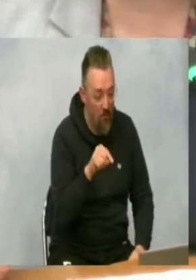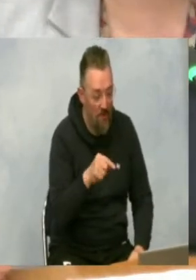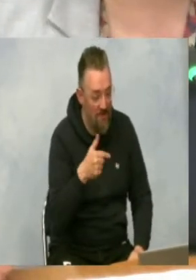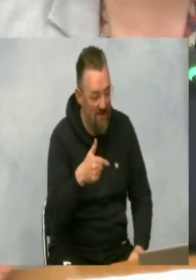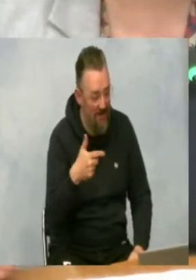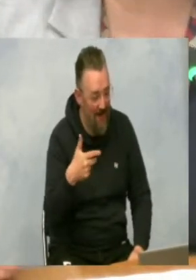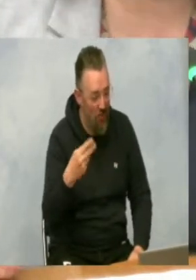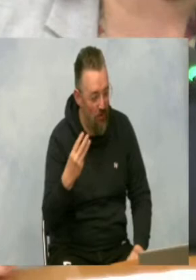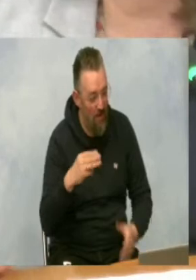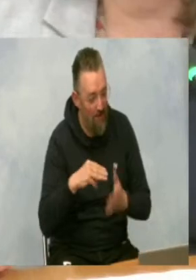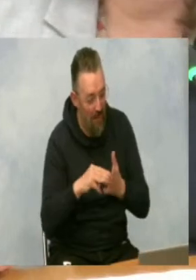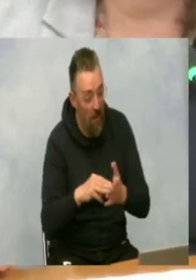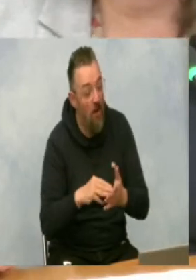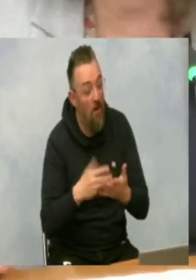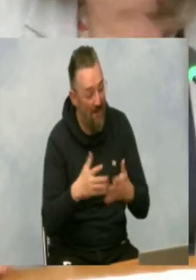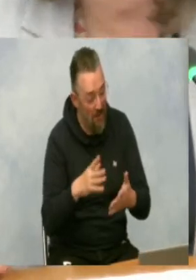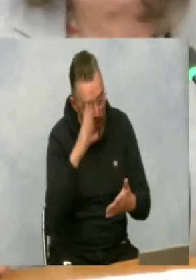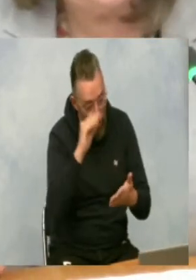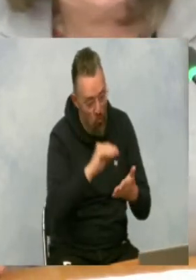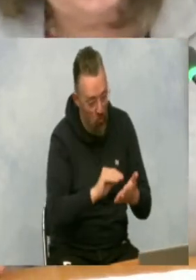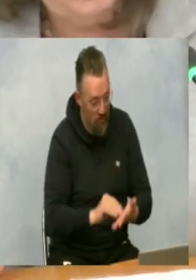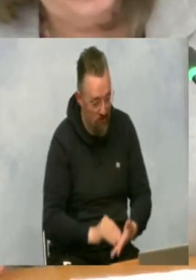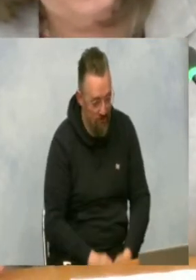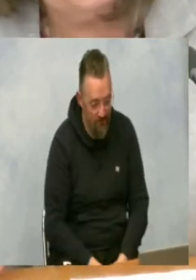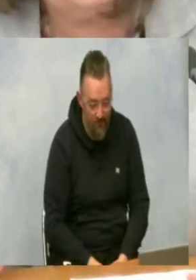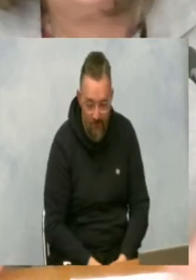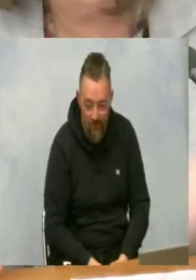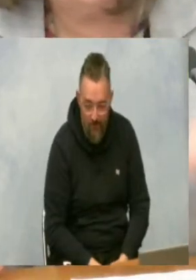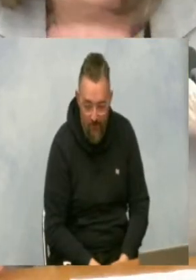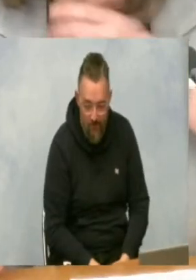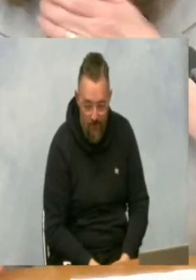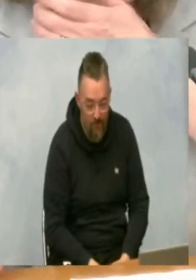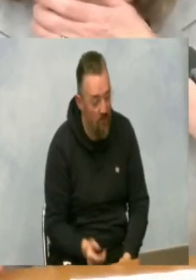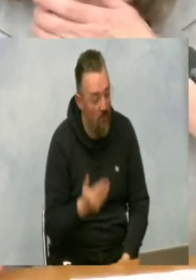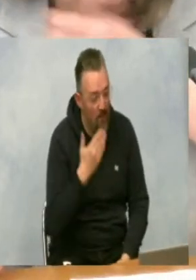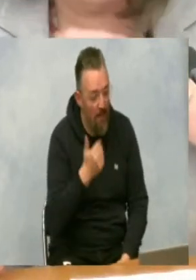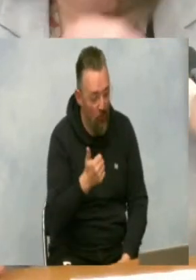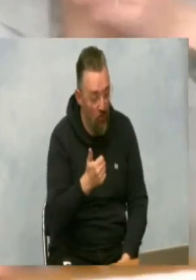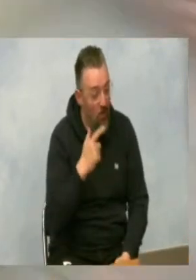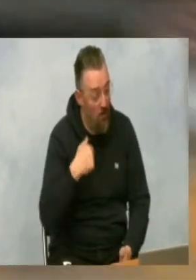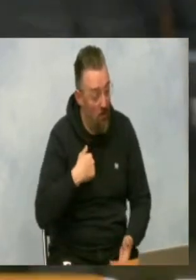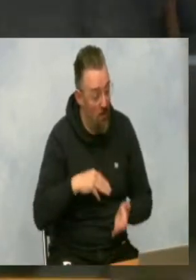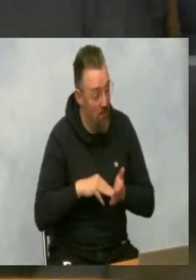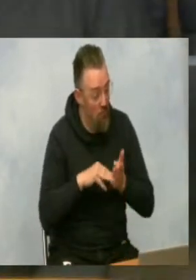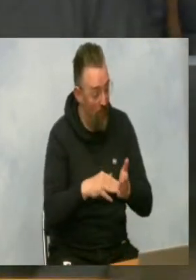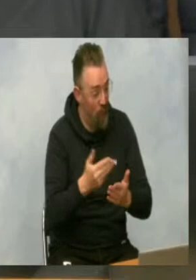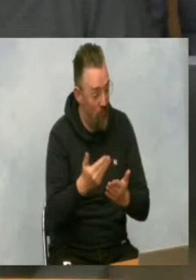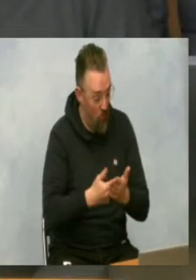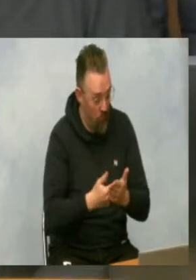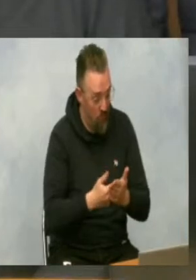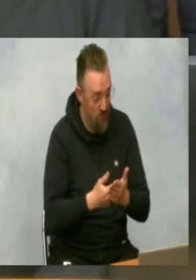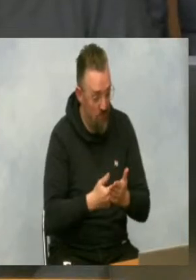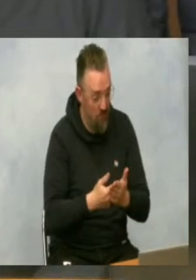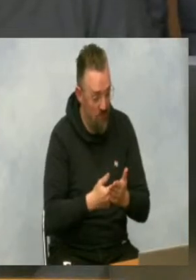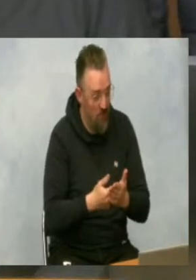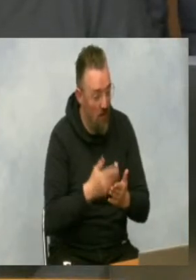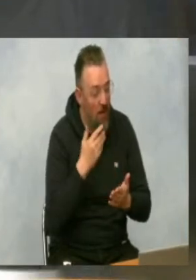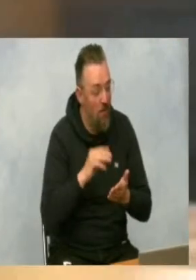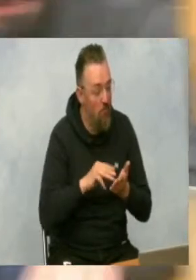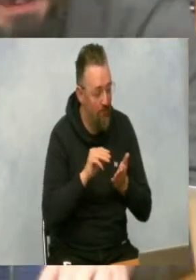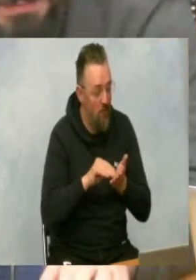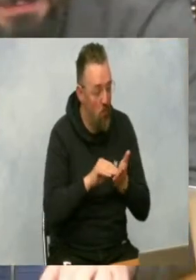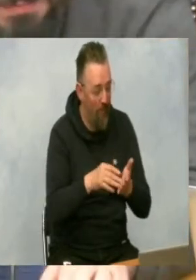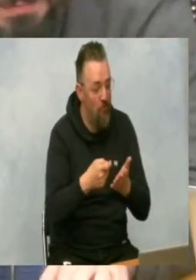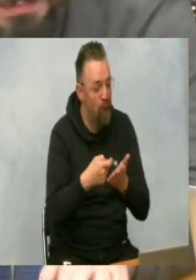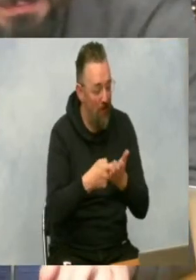30.783 million be noted. Thank you. Thank you very much. I'll move that report. Remove that recommendation, sorry. I'll second